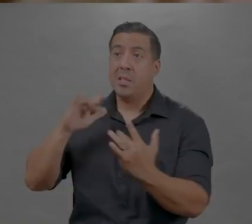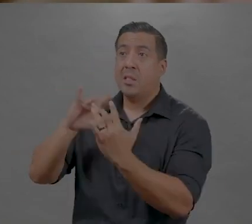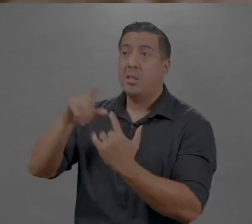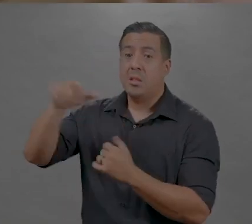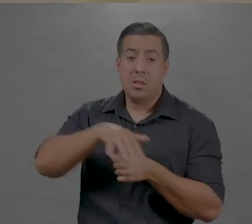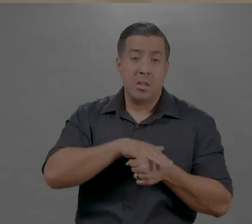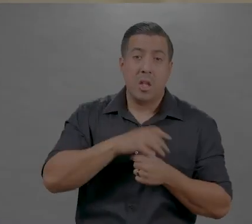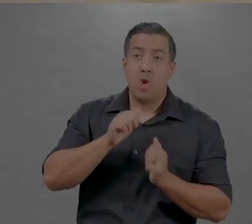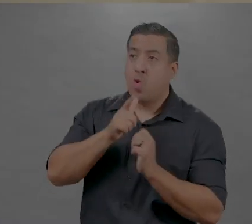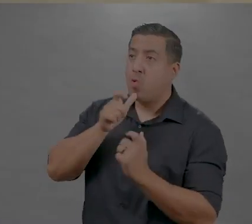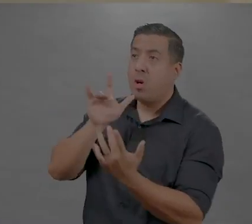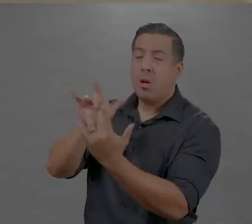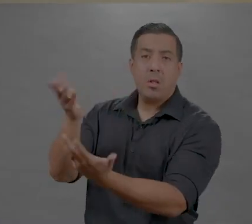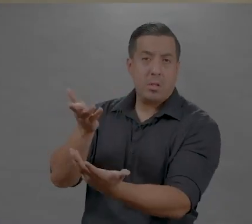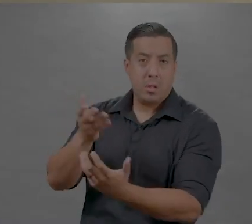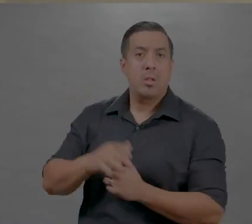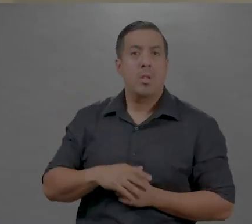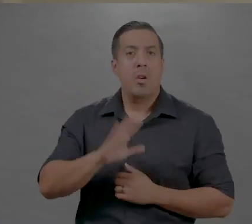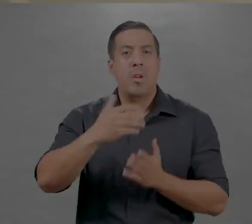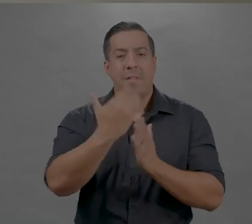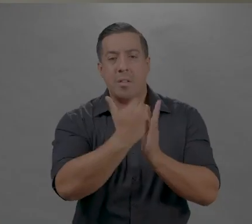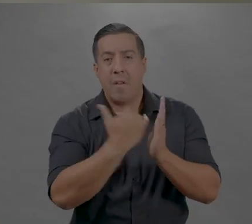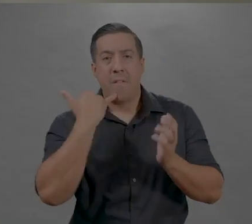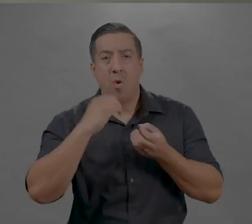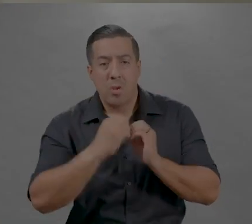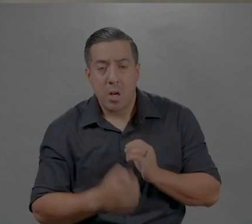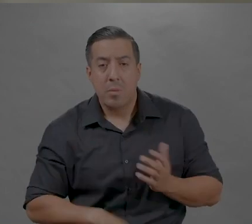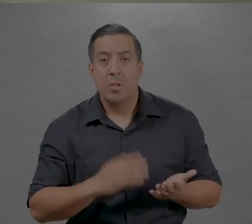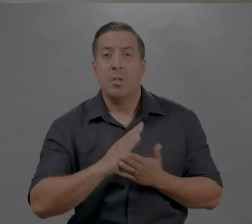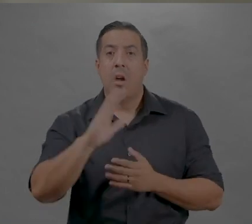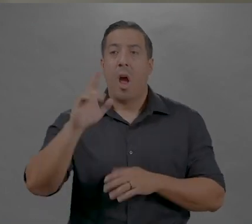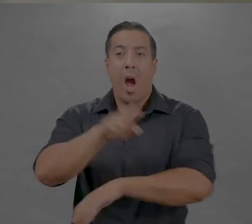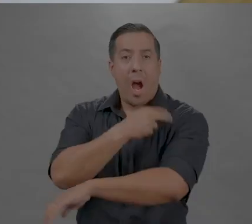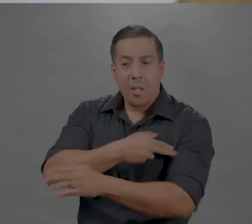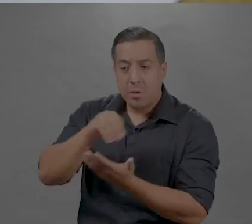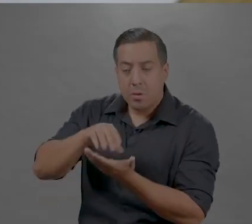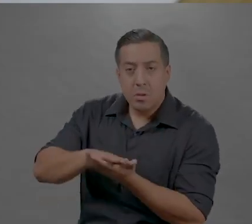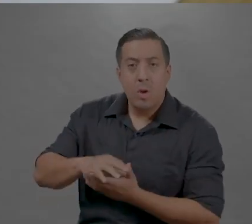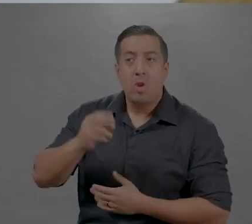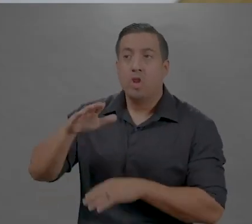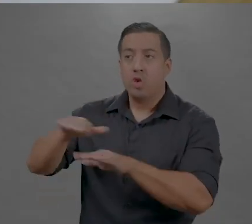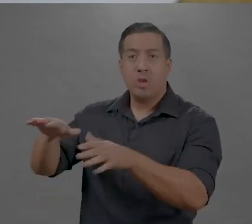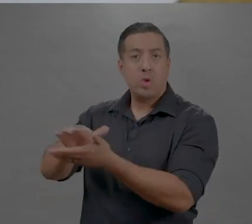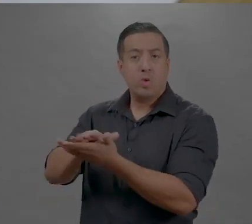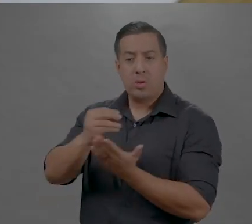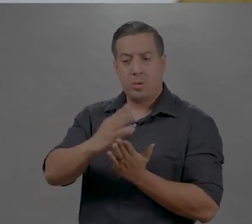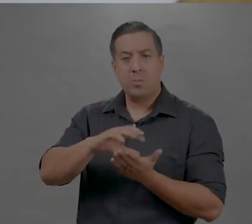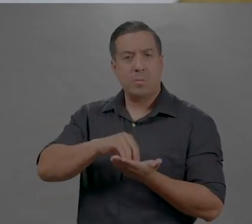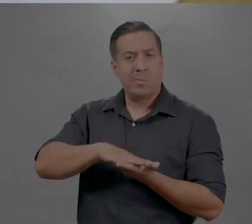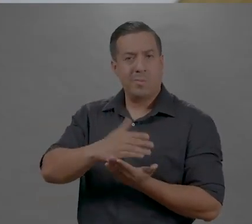leave messages with out of town if you can't reach people locally. Make a list of all your important phone numbers, including the numbers